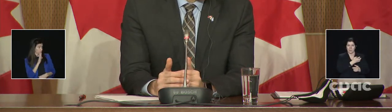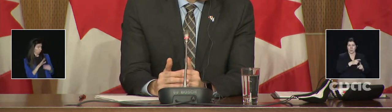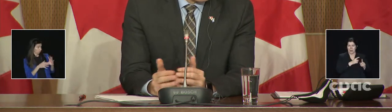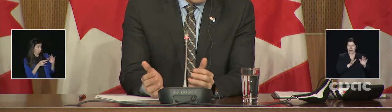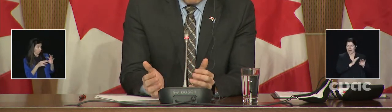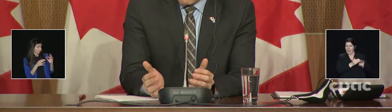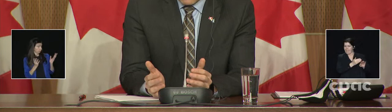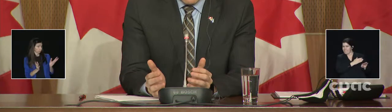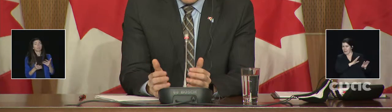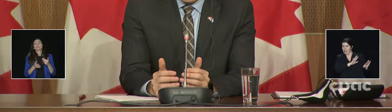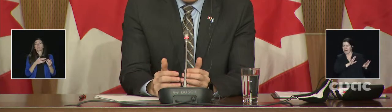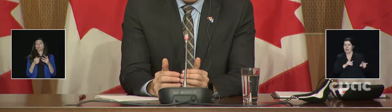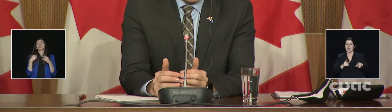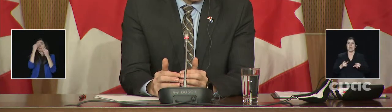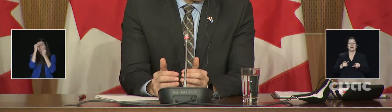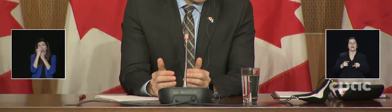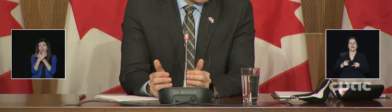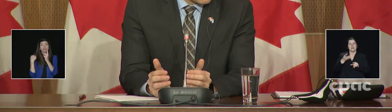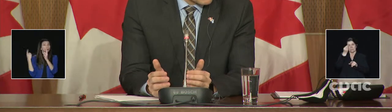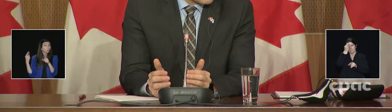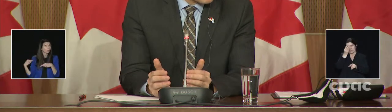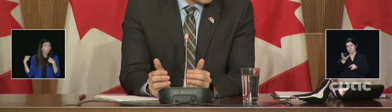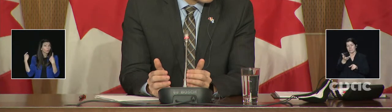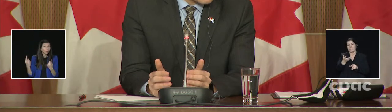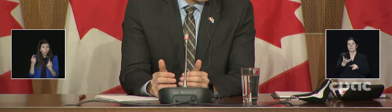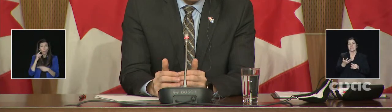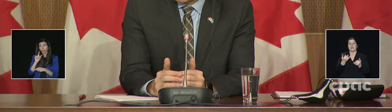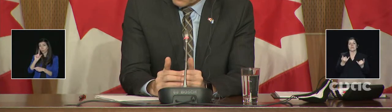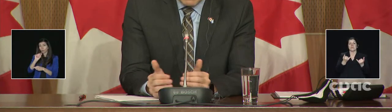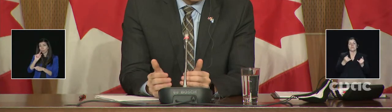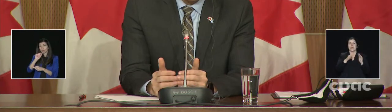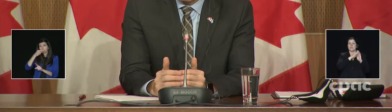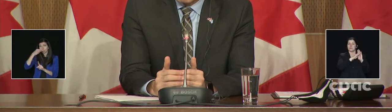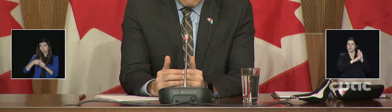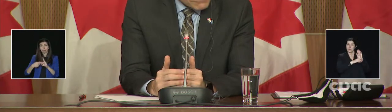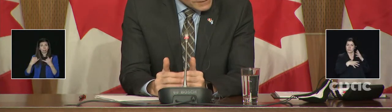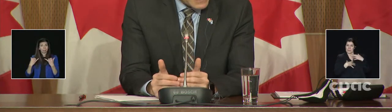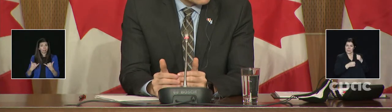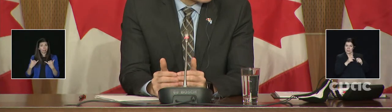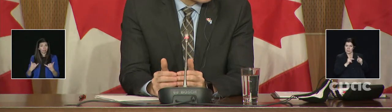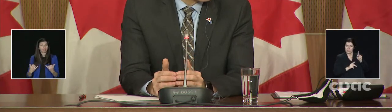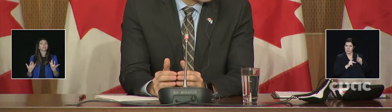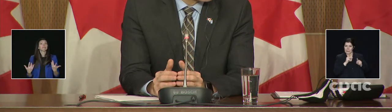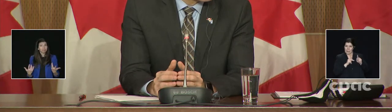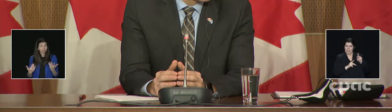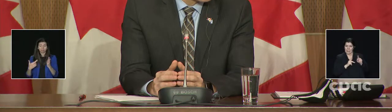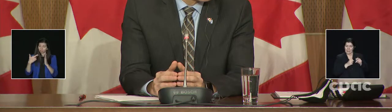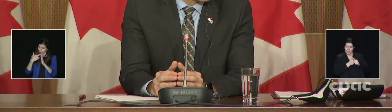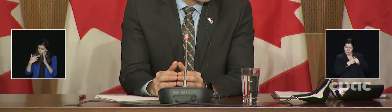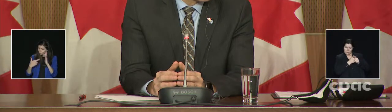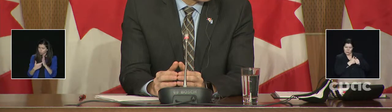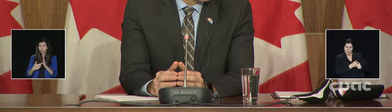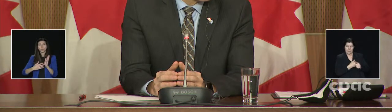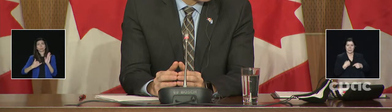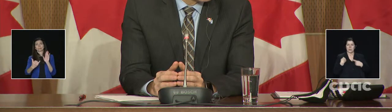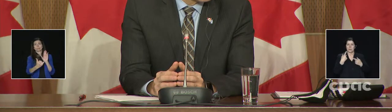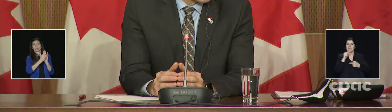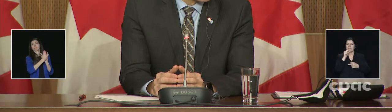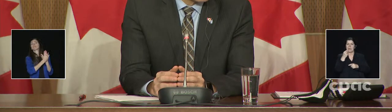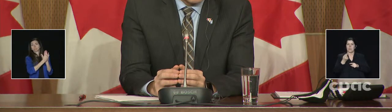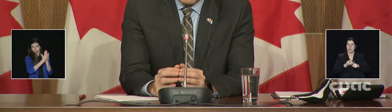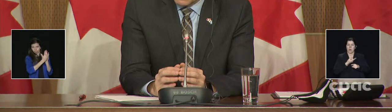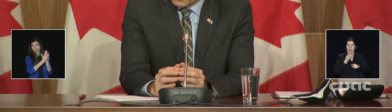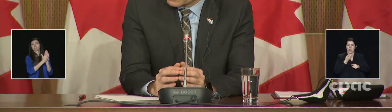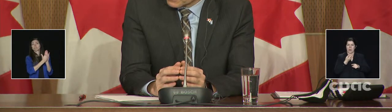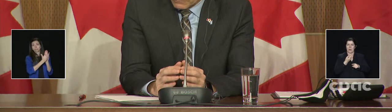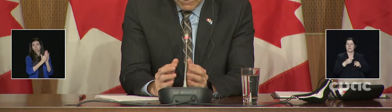been understood and applied for almost 20 months now remain exactly those that we need to follow with the new